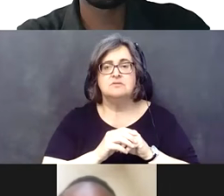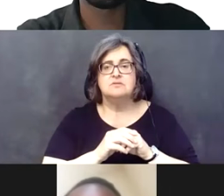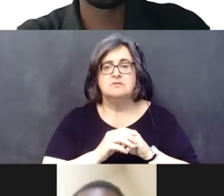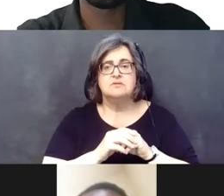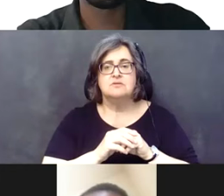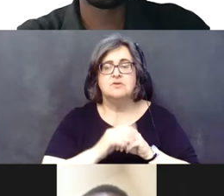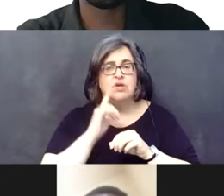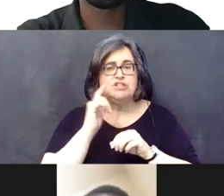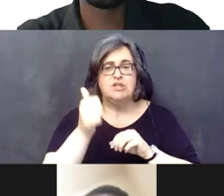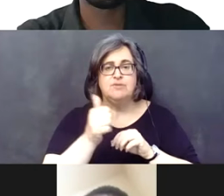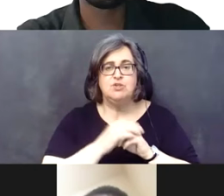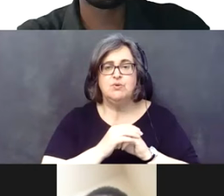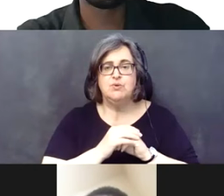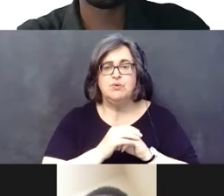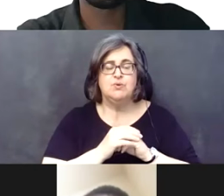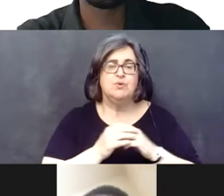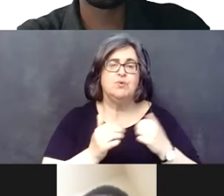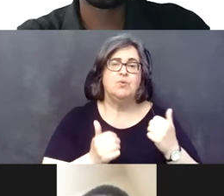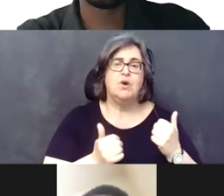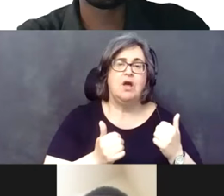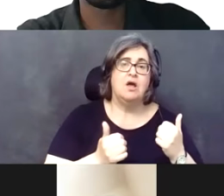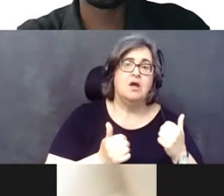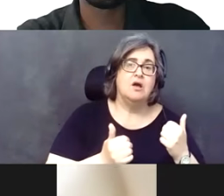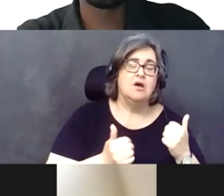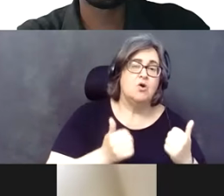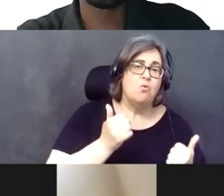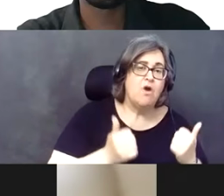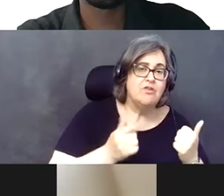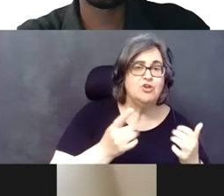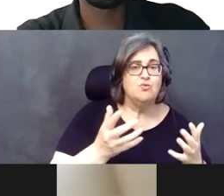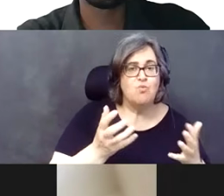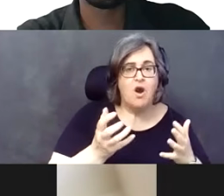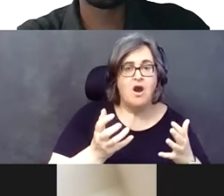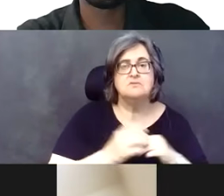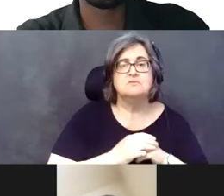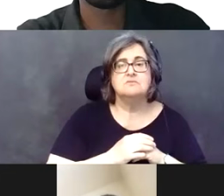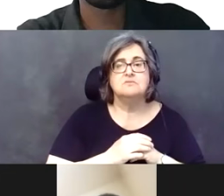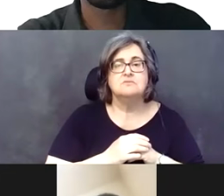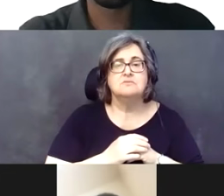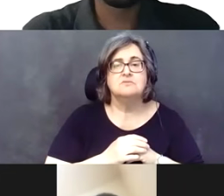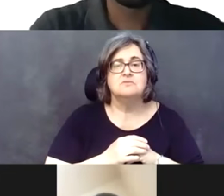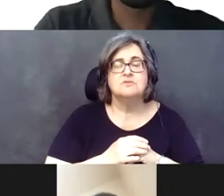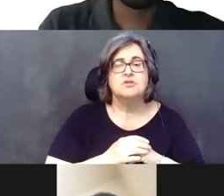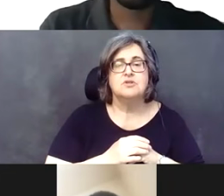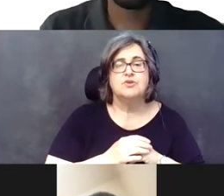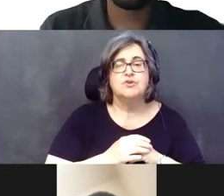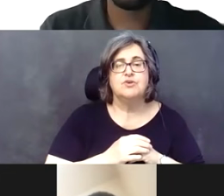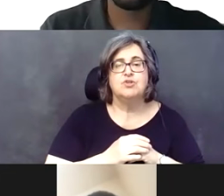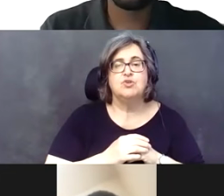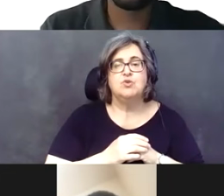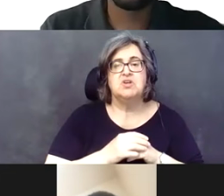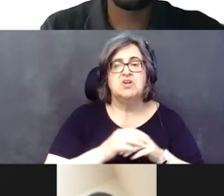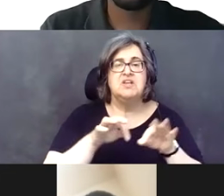It's up to you whether you want to or not, and give some information about